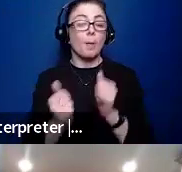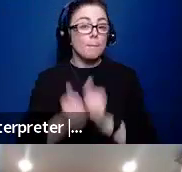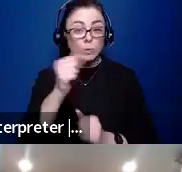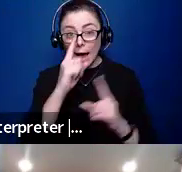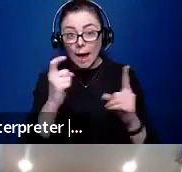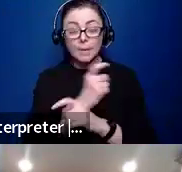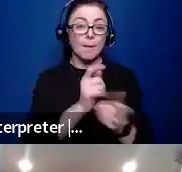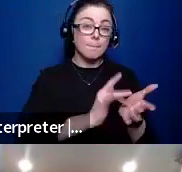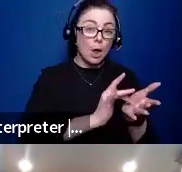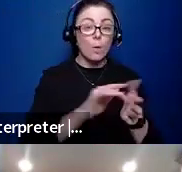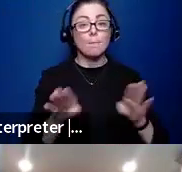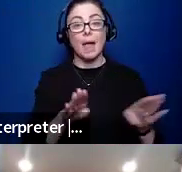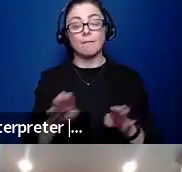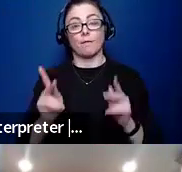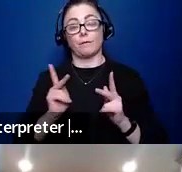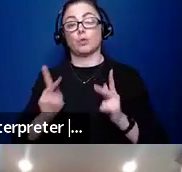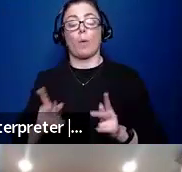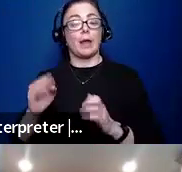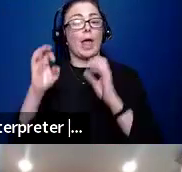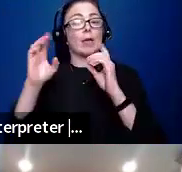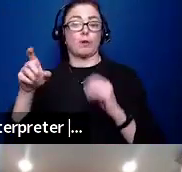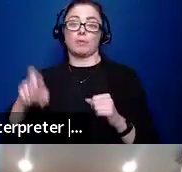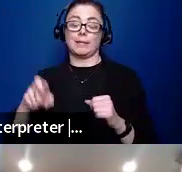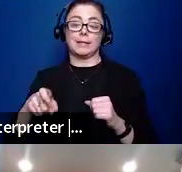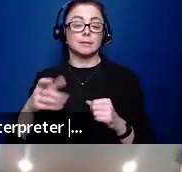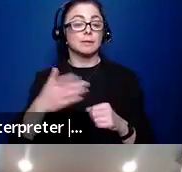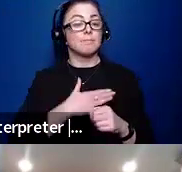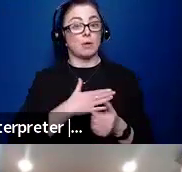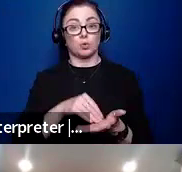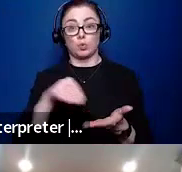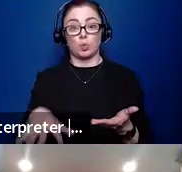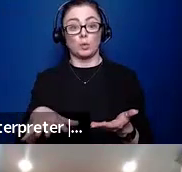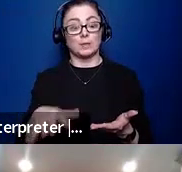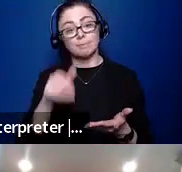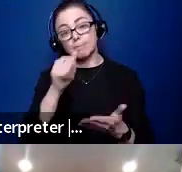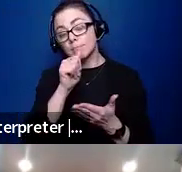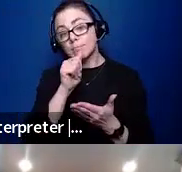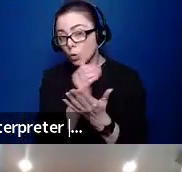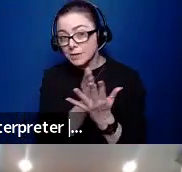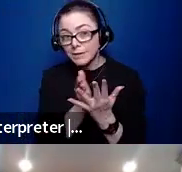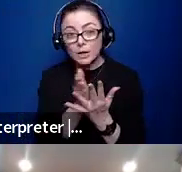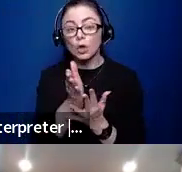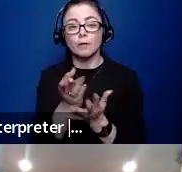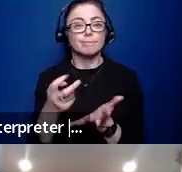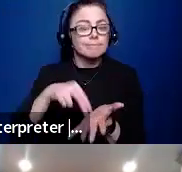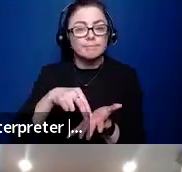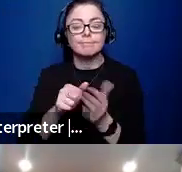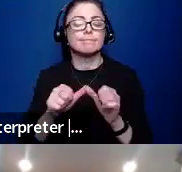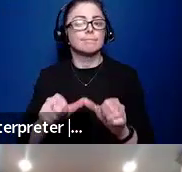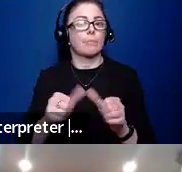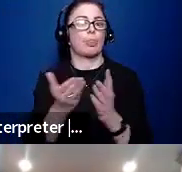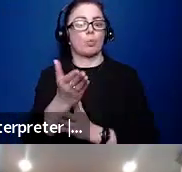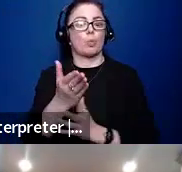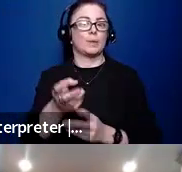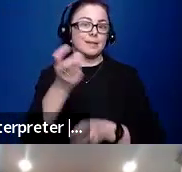medical, behavioral, physical, and educational needs. My students persevere through difficult challenges and have many